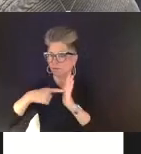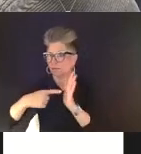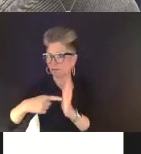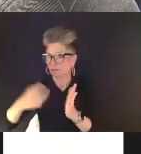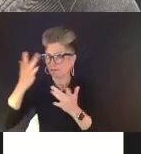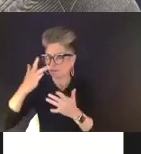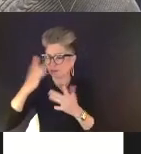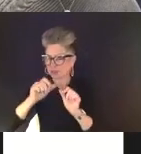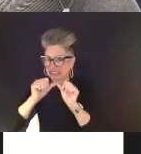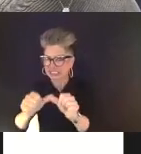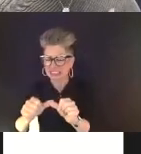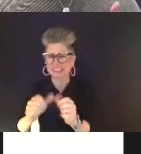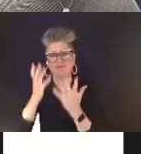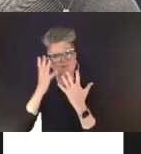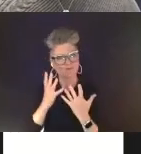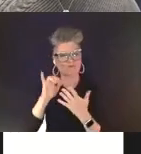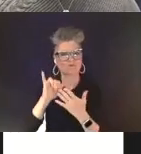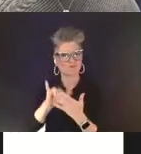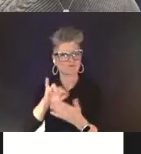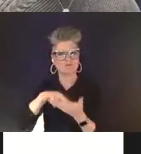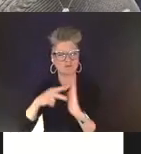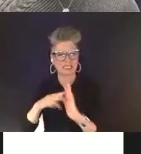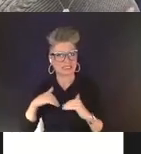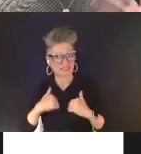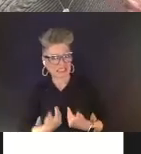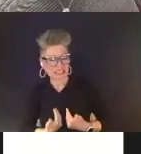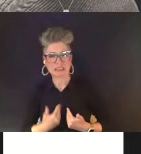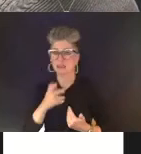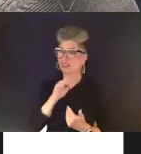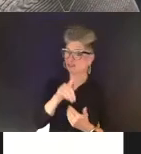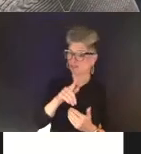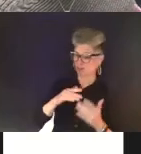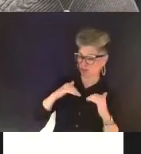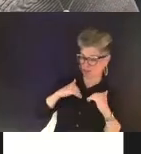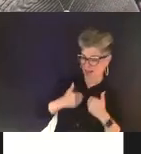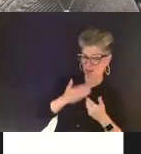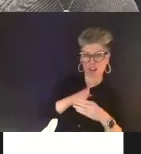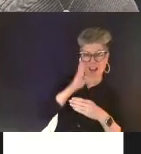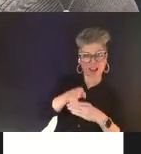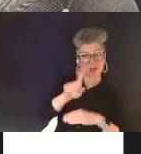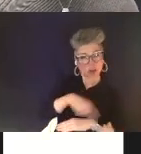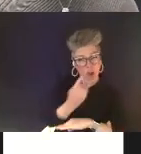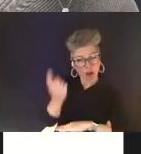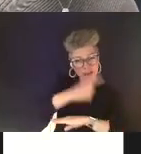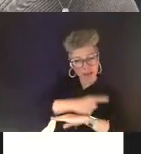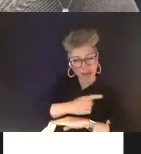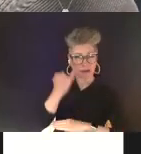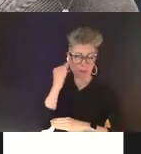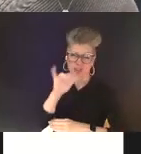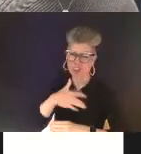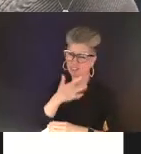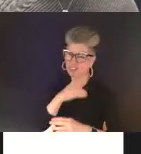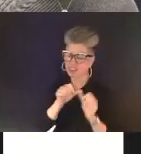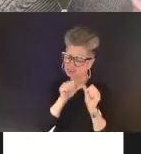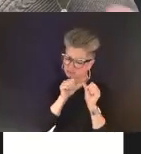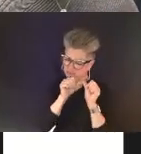symptoms include fatigue. And for any of us who are tired at the end of a long day, imagine having that all the time. We also hear people talk